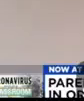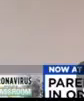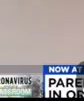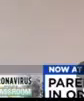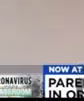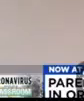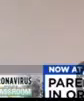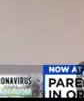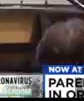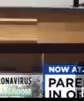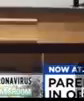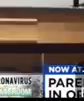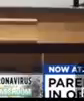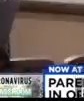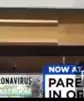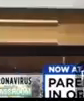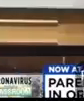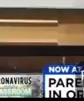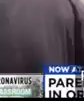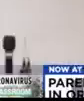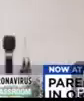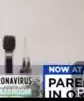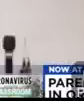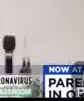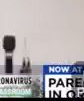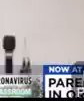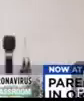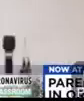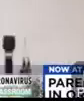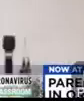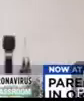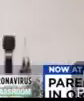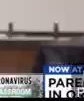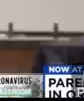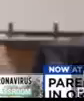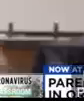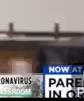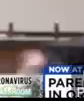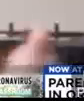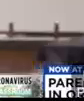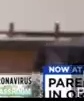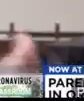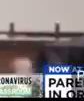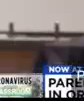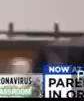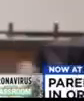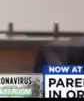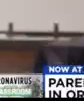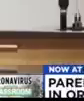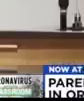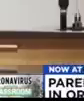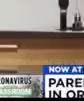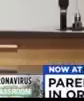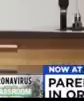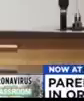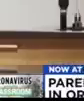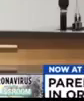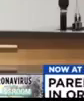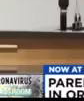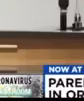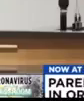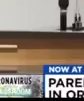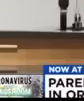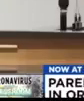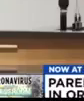next school year. And with the amount of speakers, 126 minutes was the estimate for public comment. I'd like to thank you